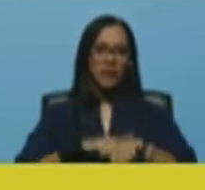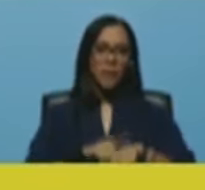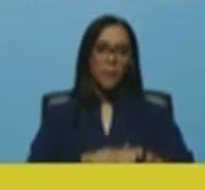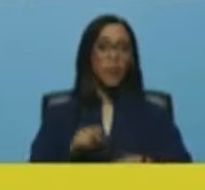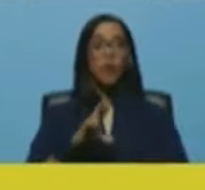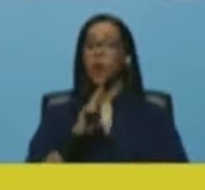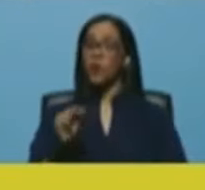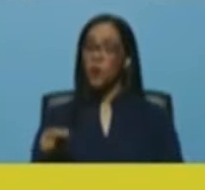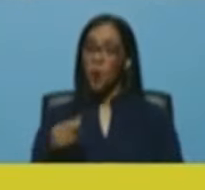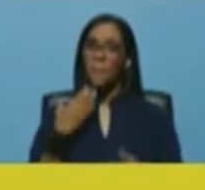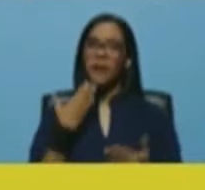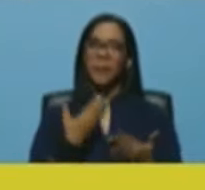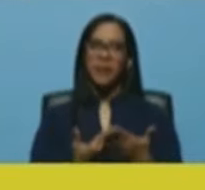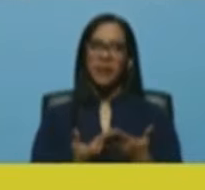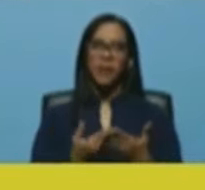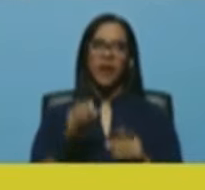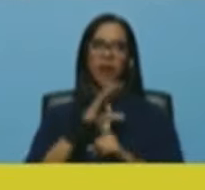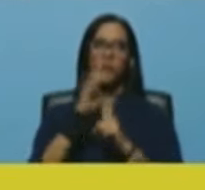those human beings.